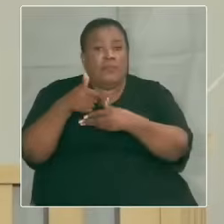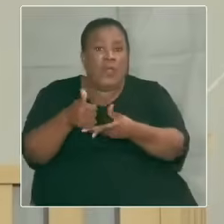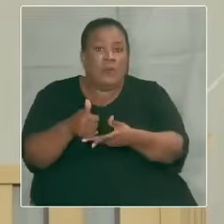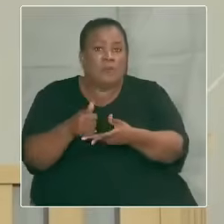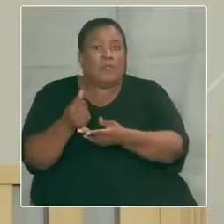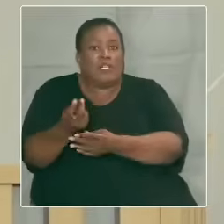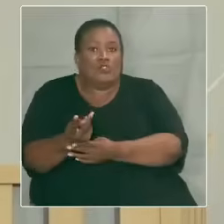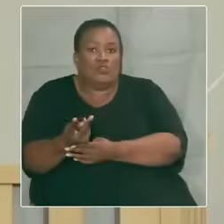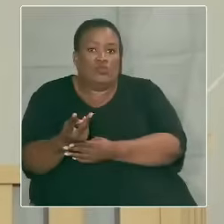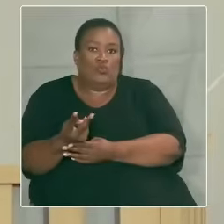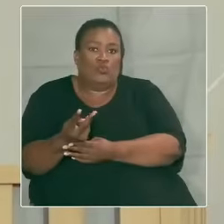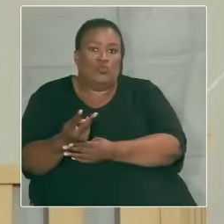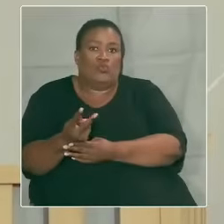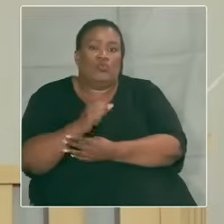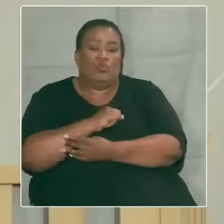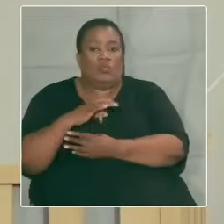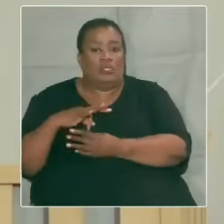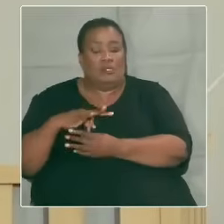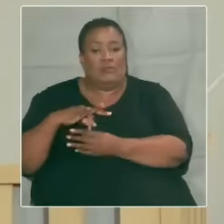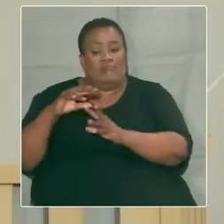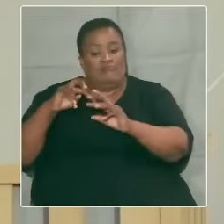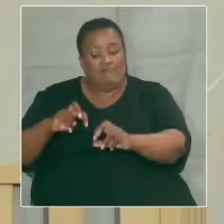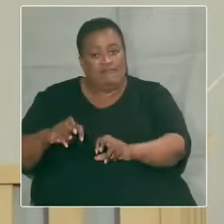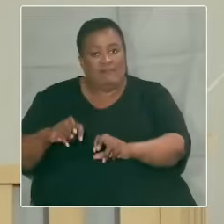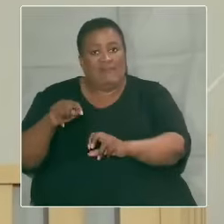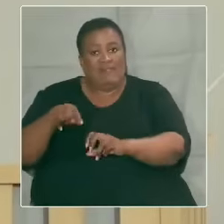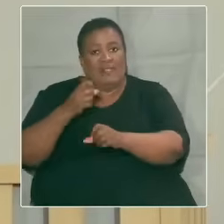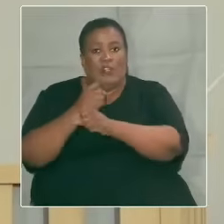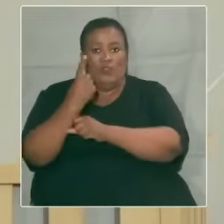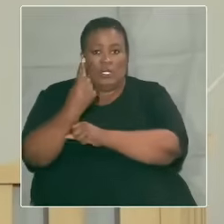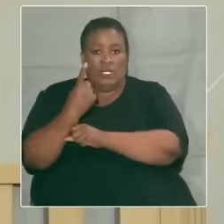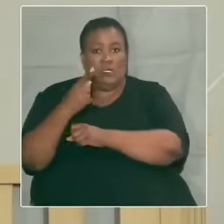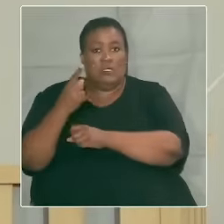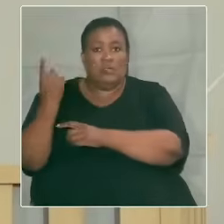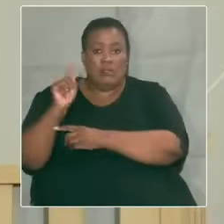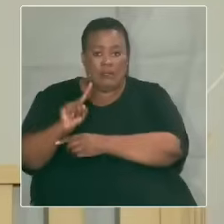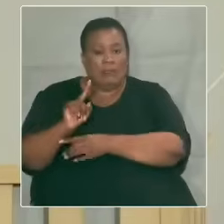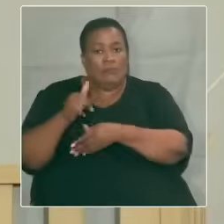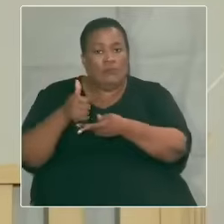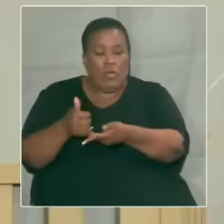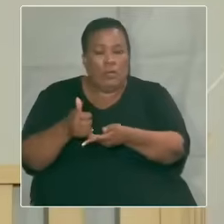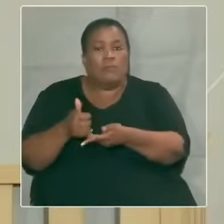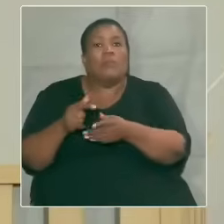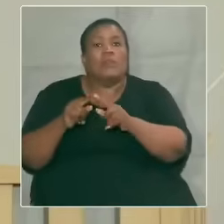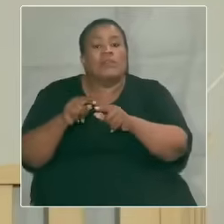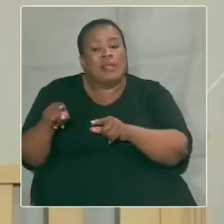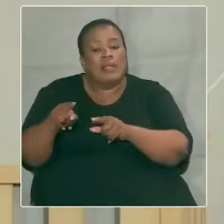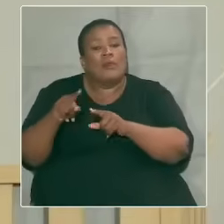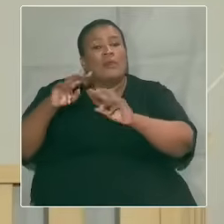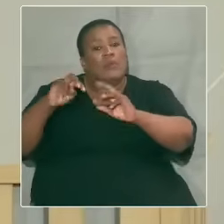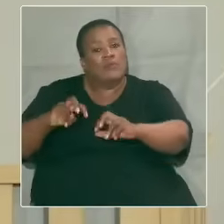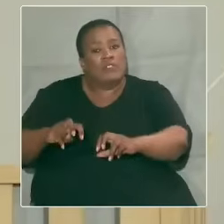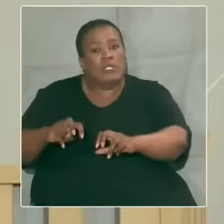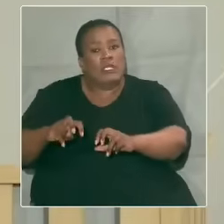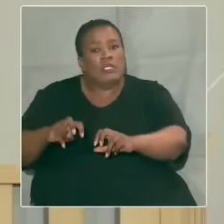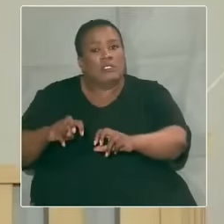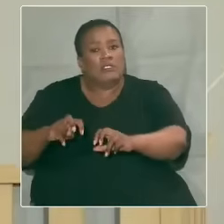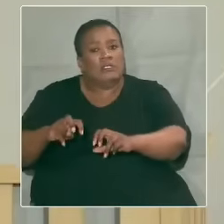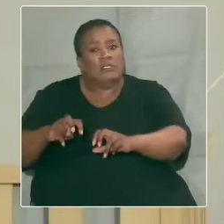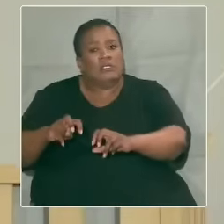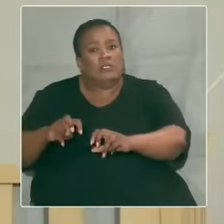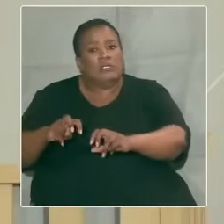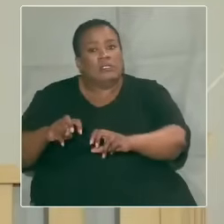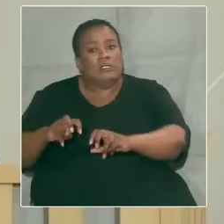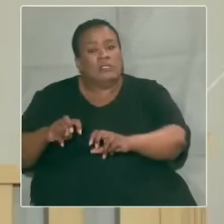two colleagues in Gauteng. But what they were investigating was never